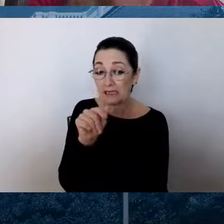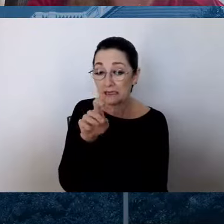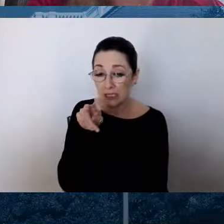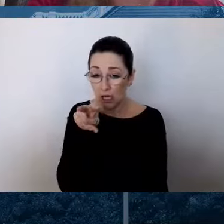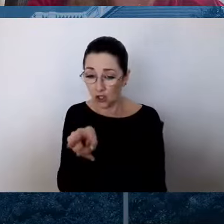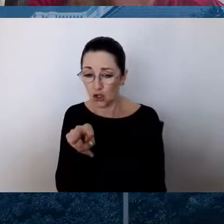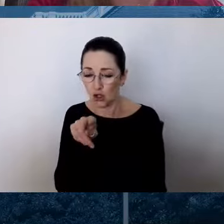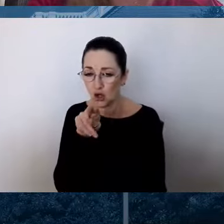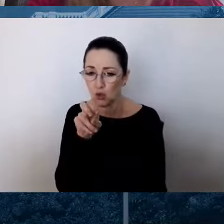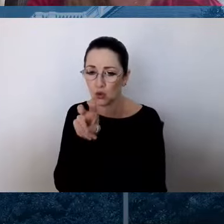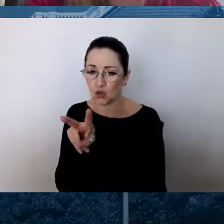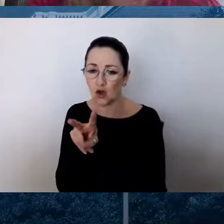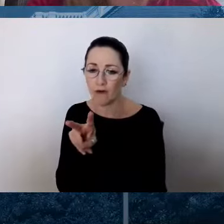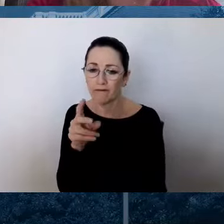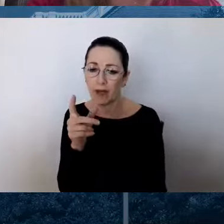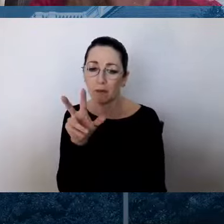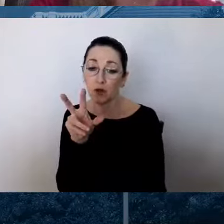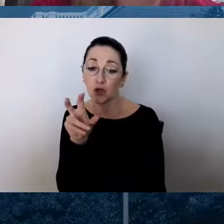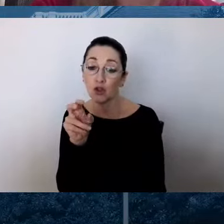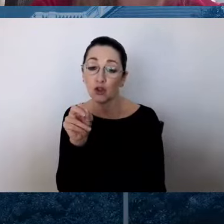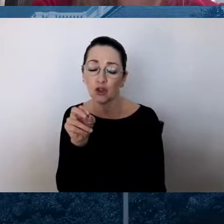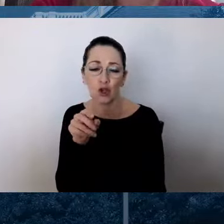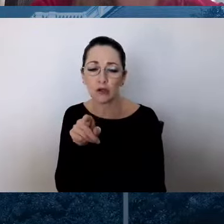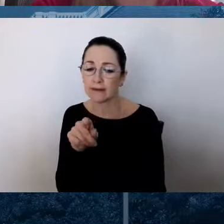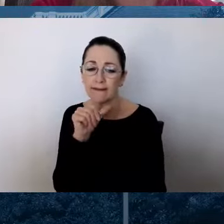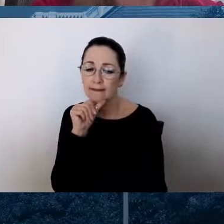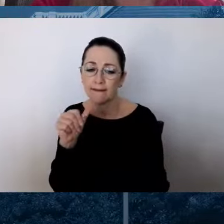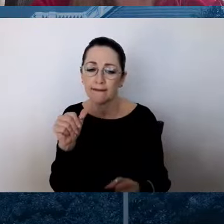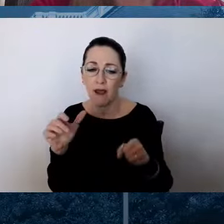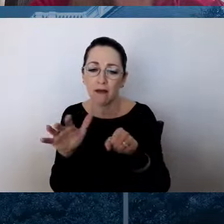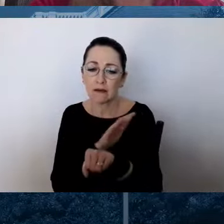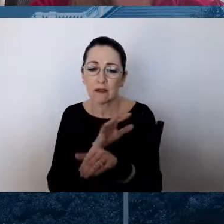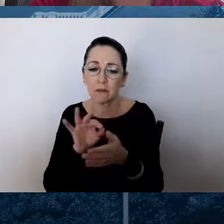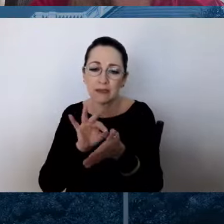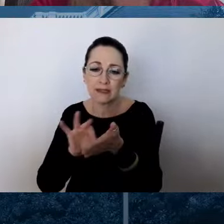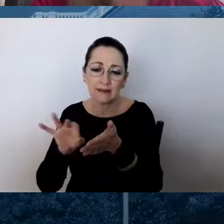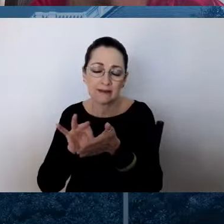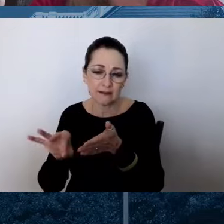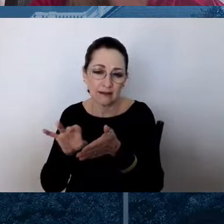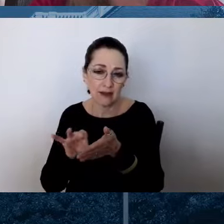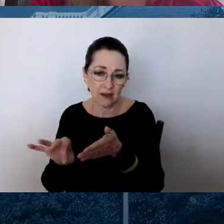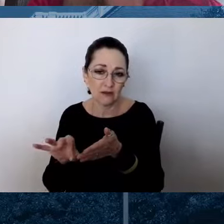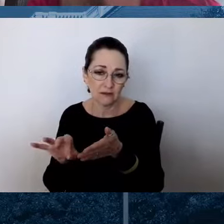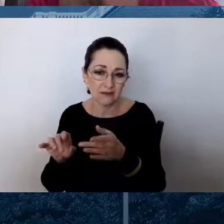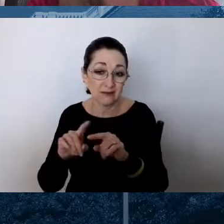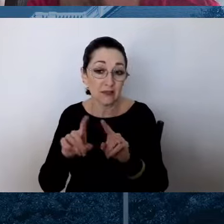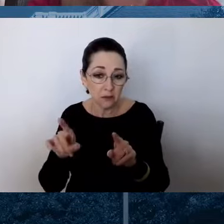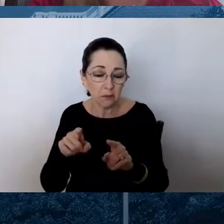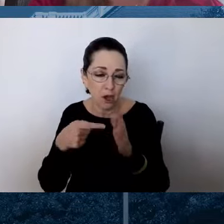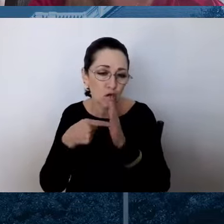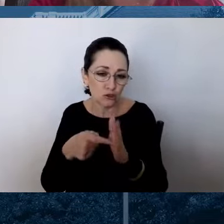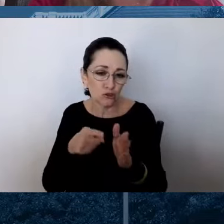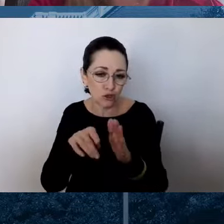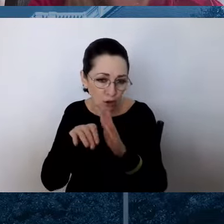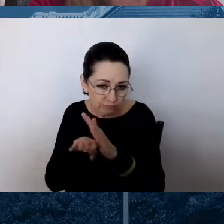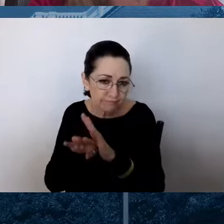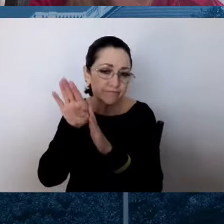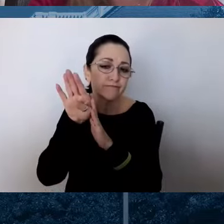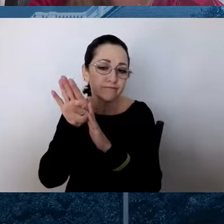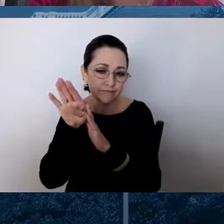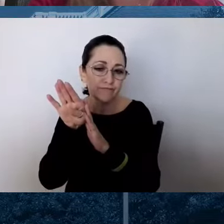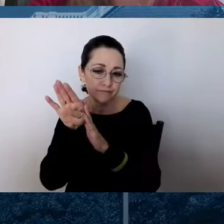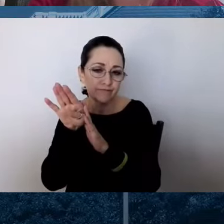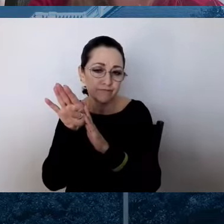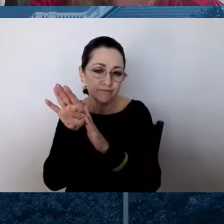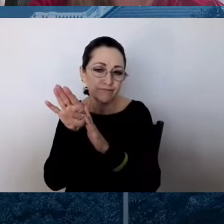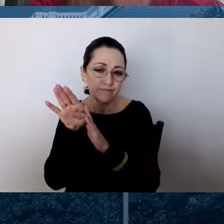an incomplete week. Nonetheless, it still has a higher it shows higher childhood case rates than the full week